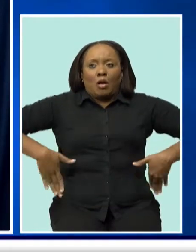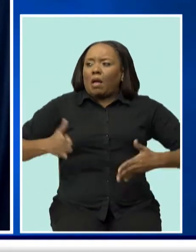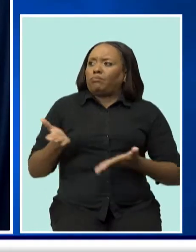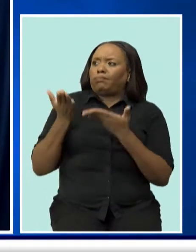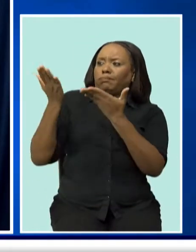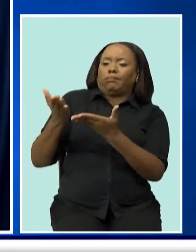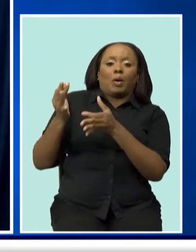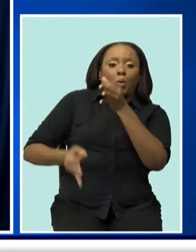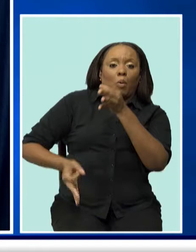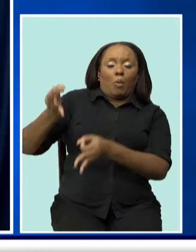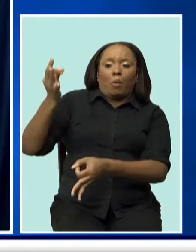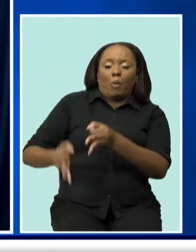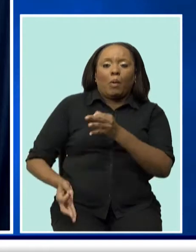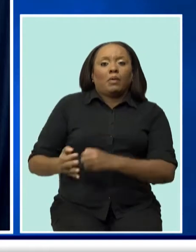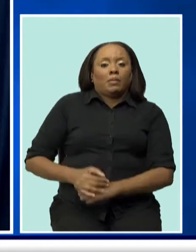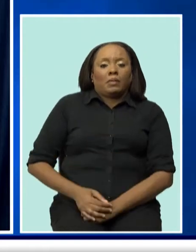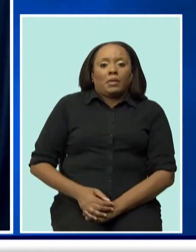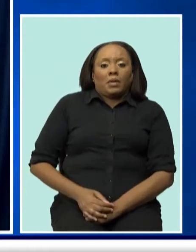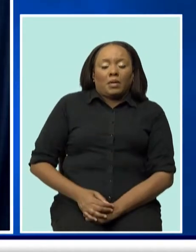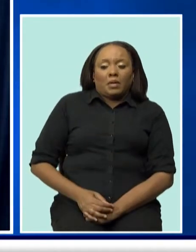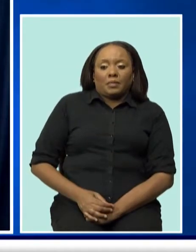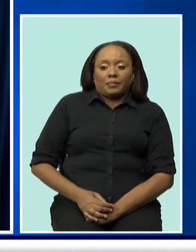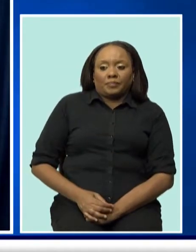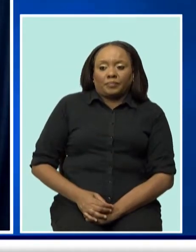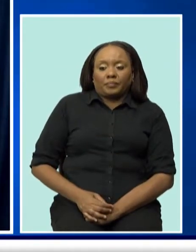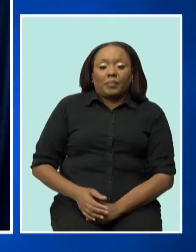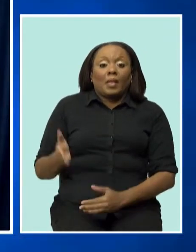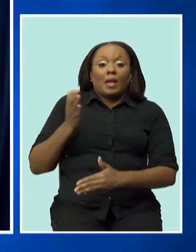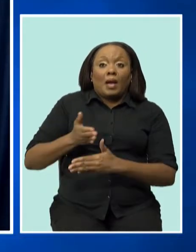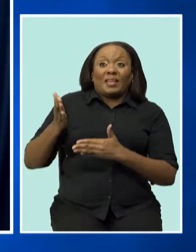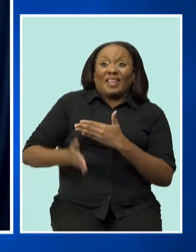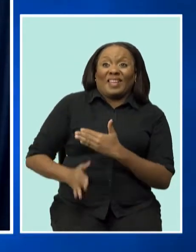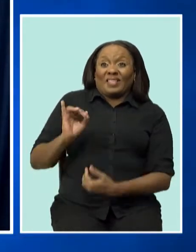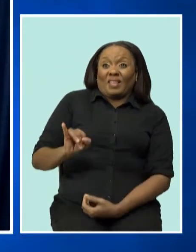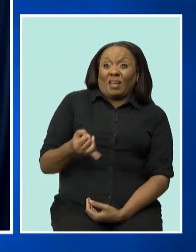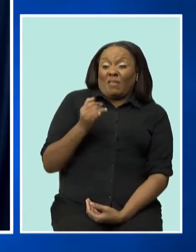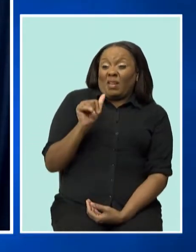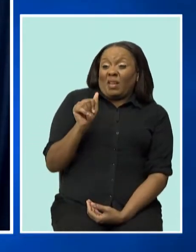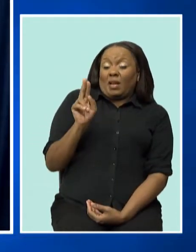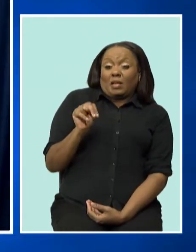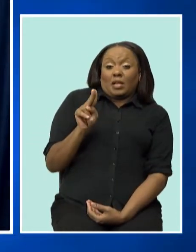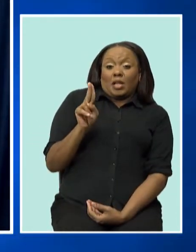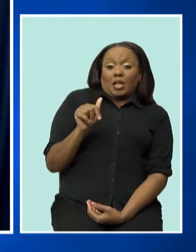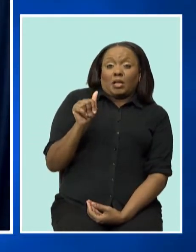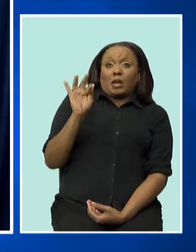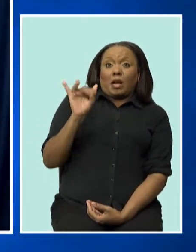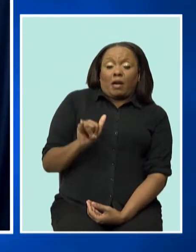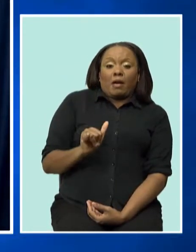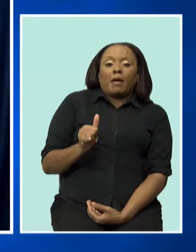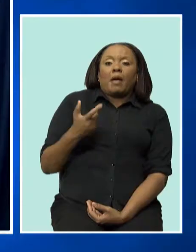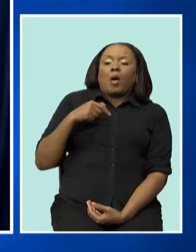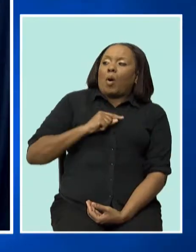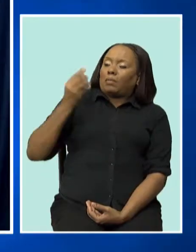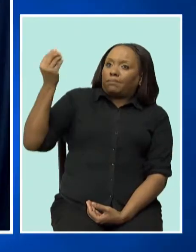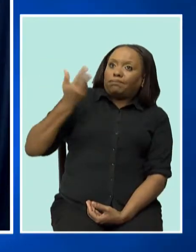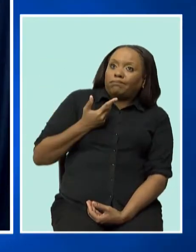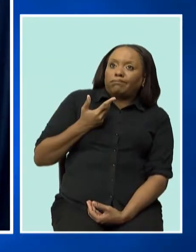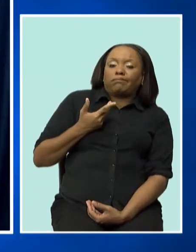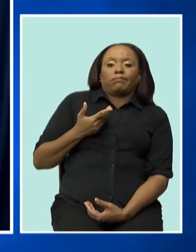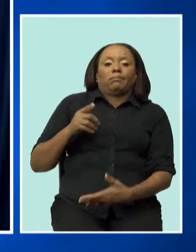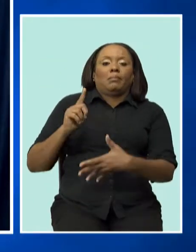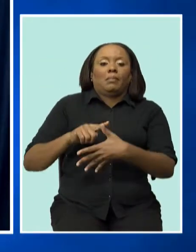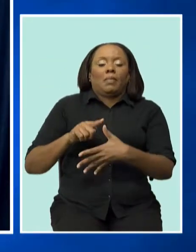statistics of matters awaiting trial received at the end of January from the Office of the DPP are instructive.